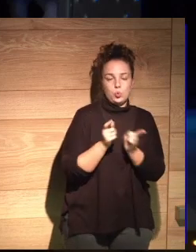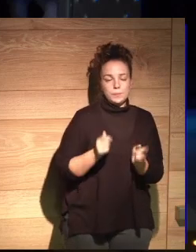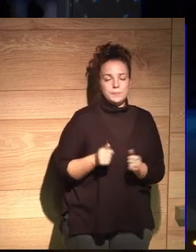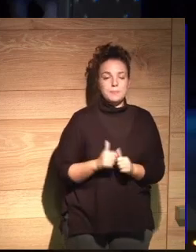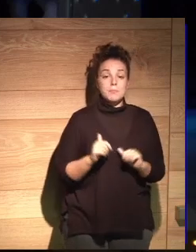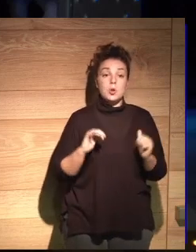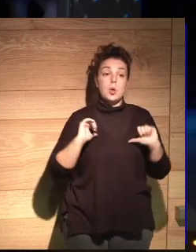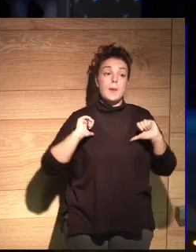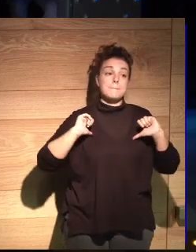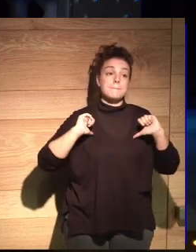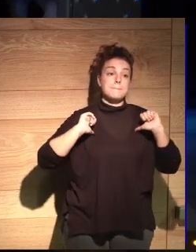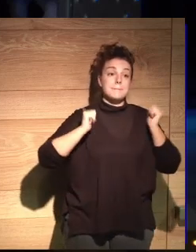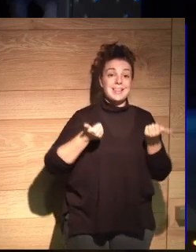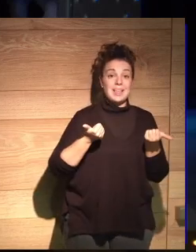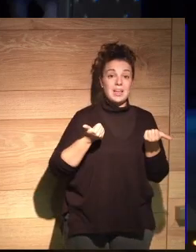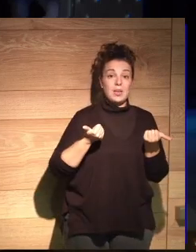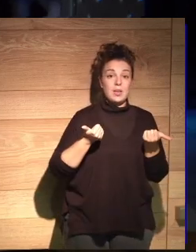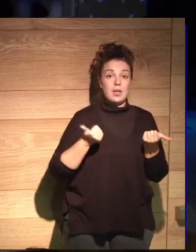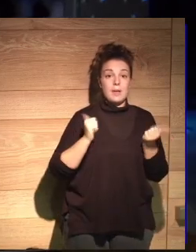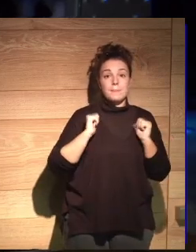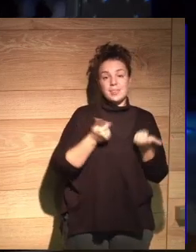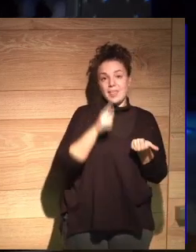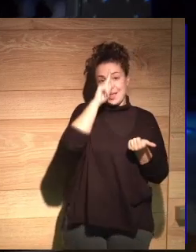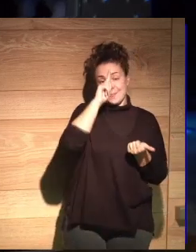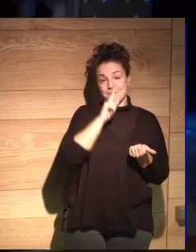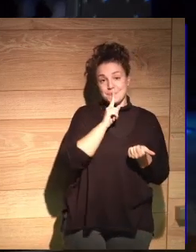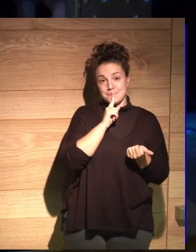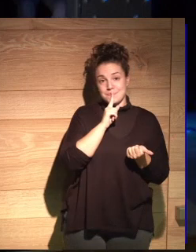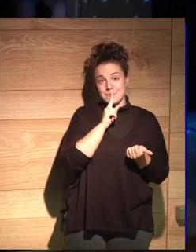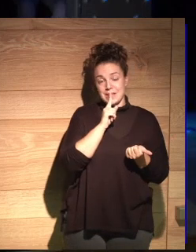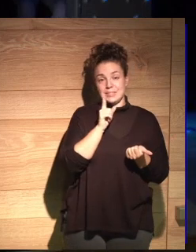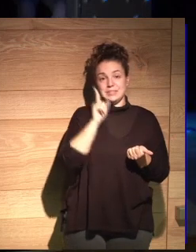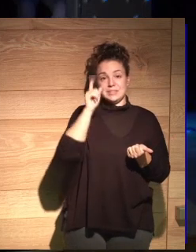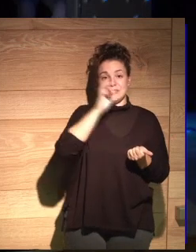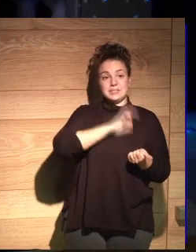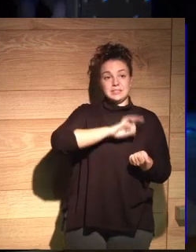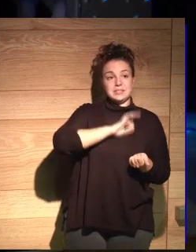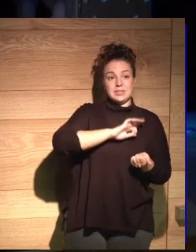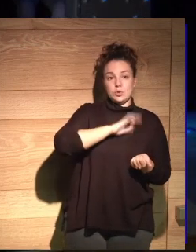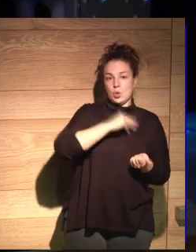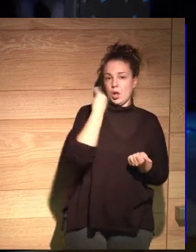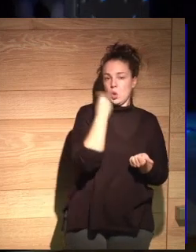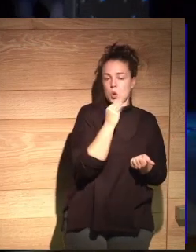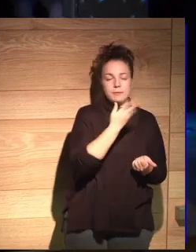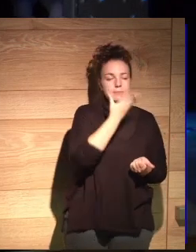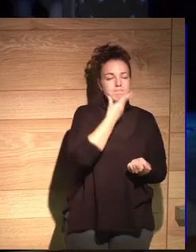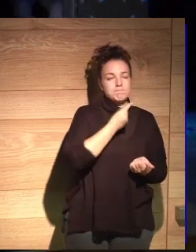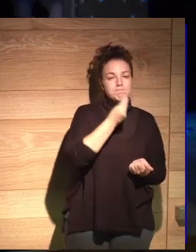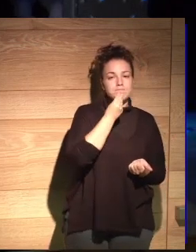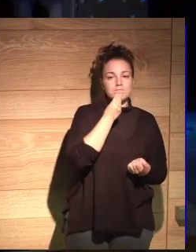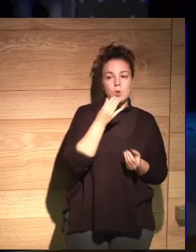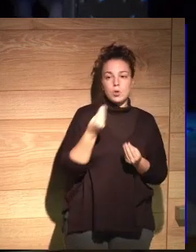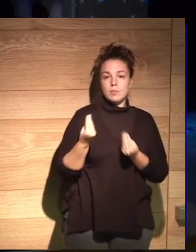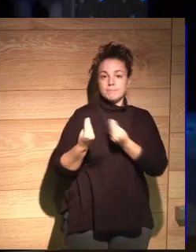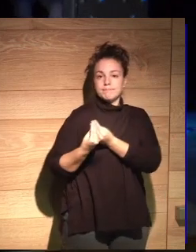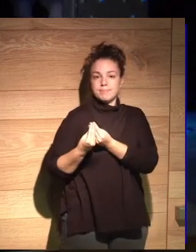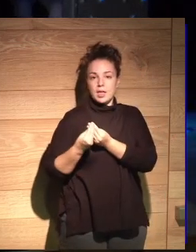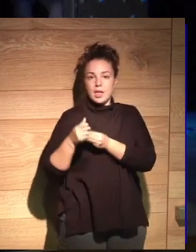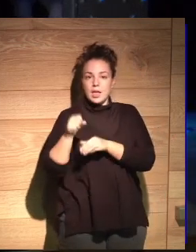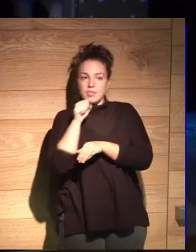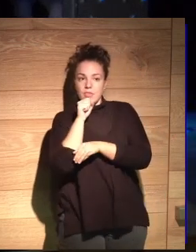And that is still ongoing. So I will start with this image of a beautiful young lady with an